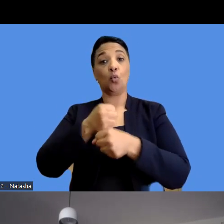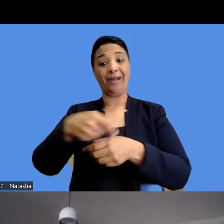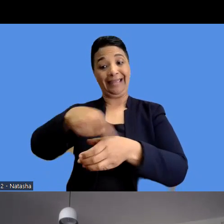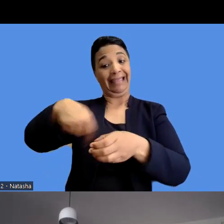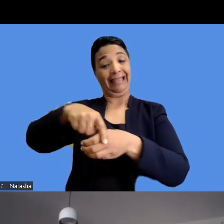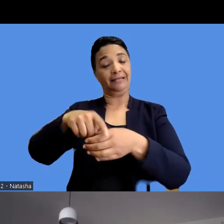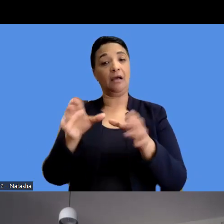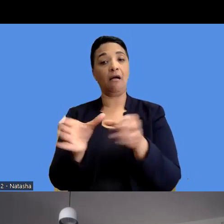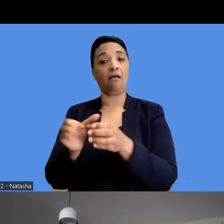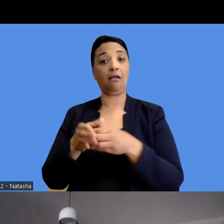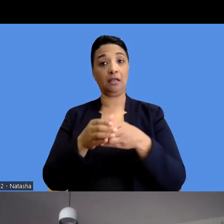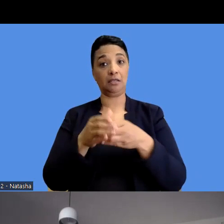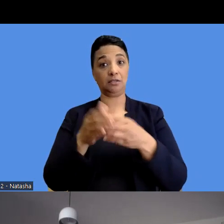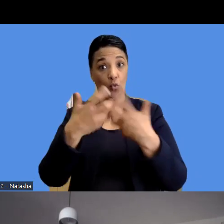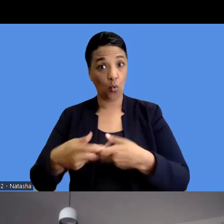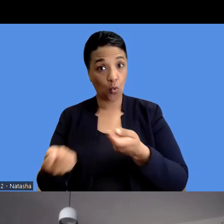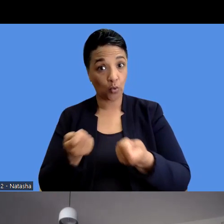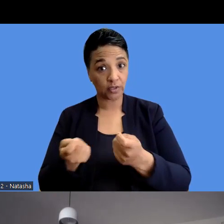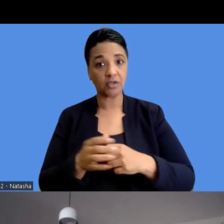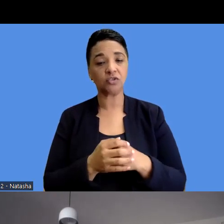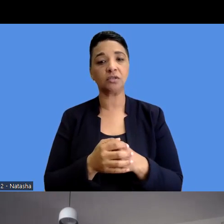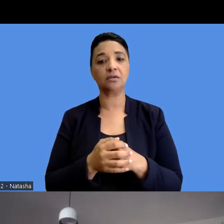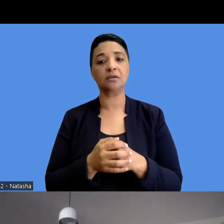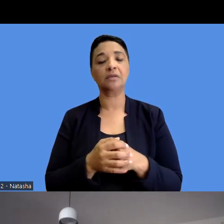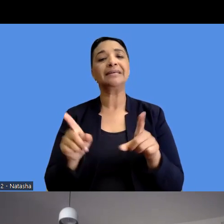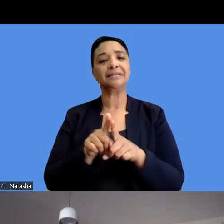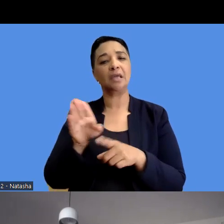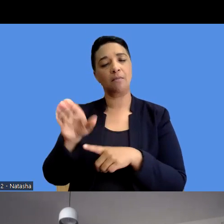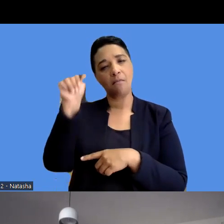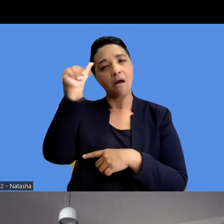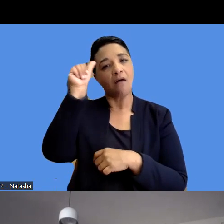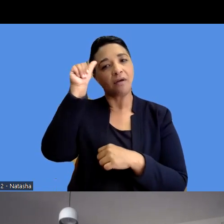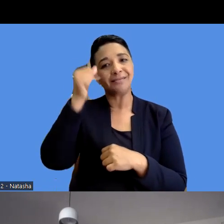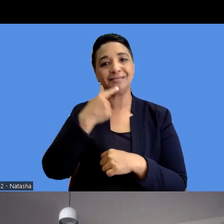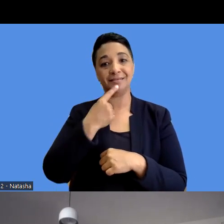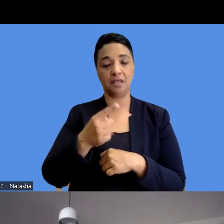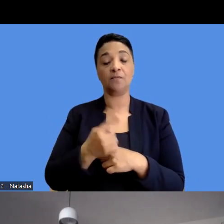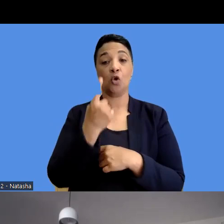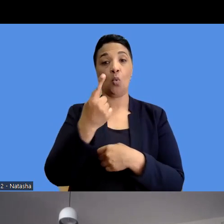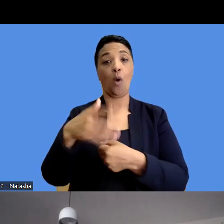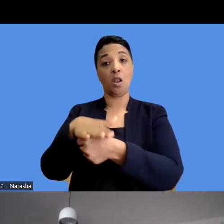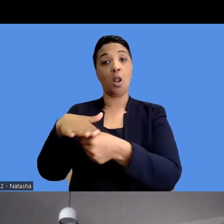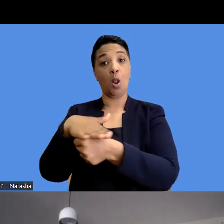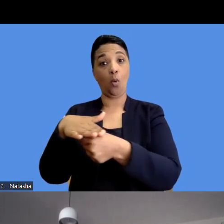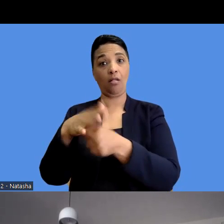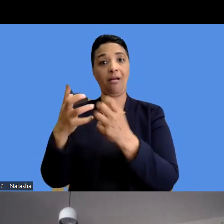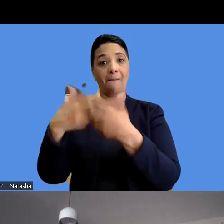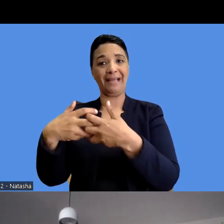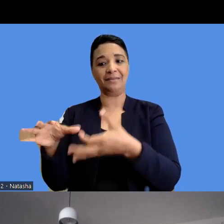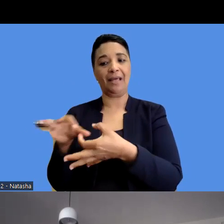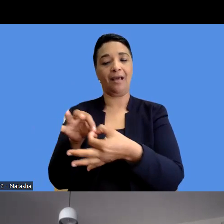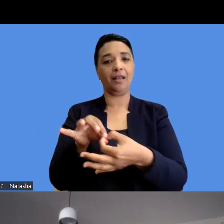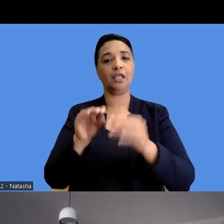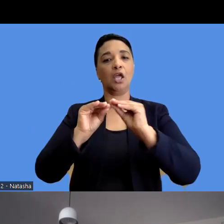coordination, like the case we heard from Apakai in Afghanistan. 1 localized mechanism was linked to the education